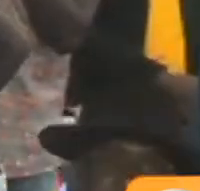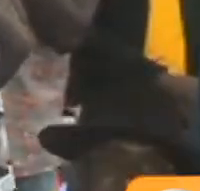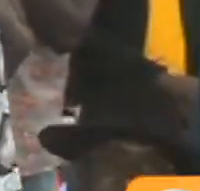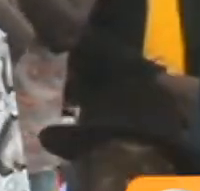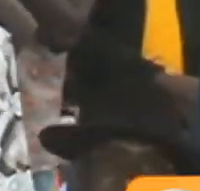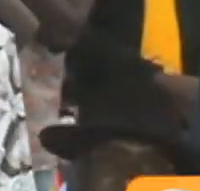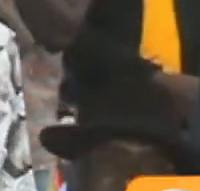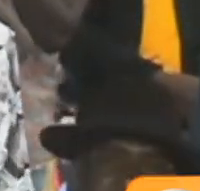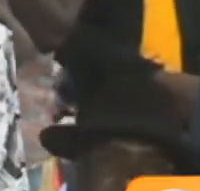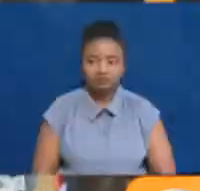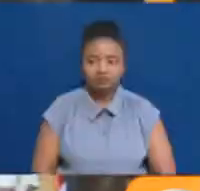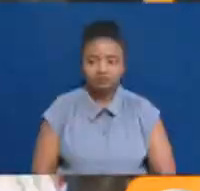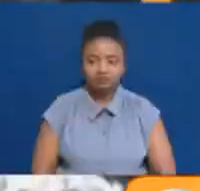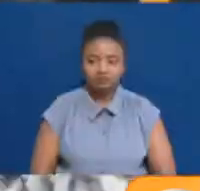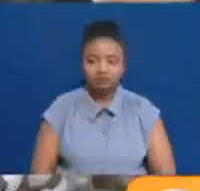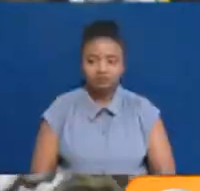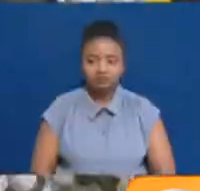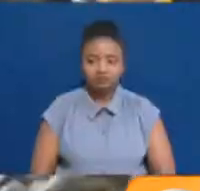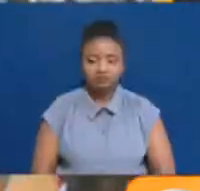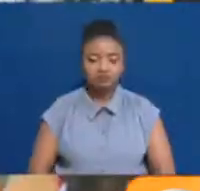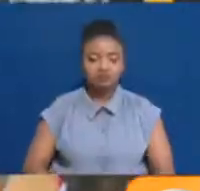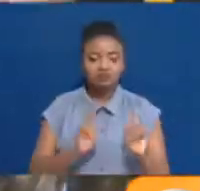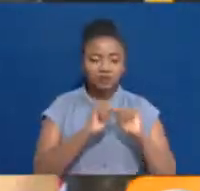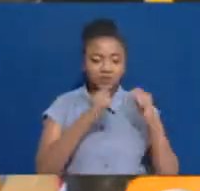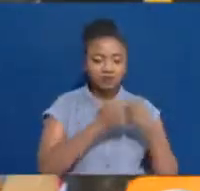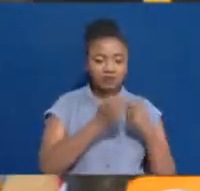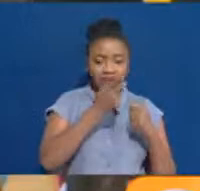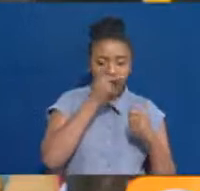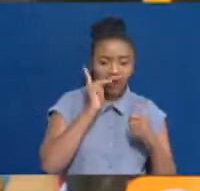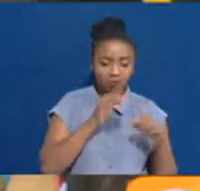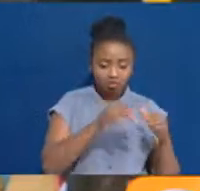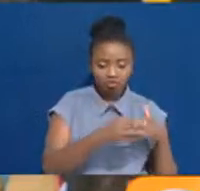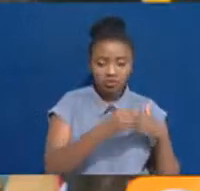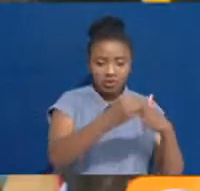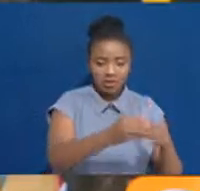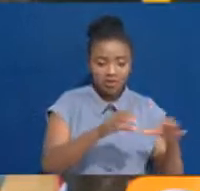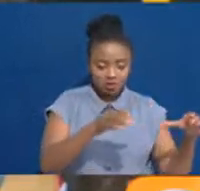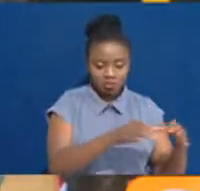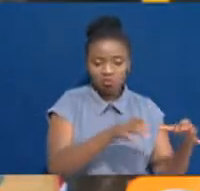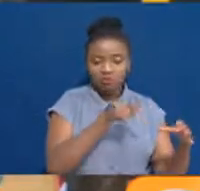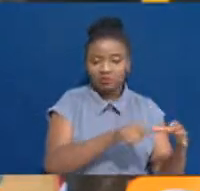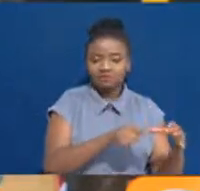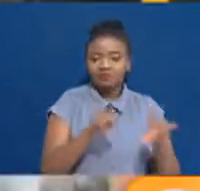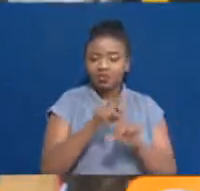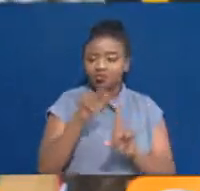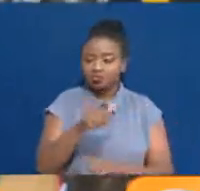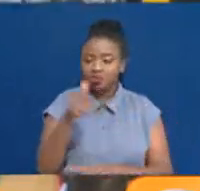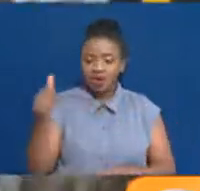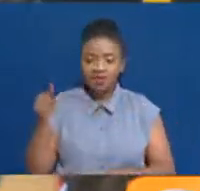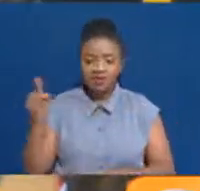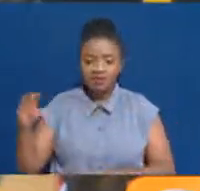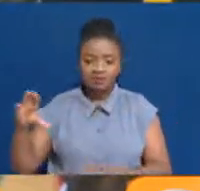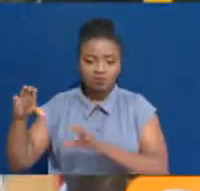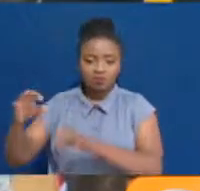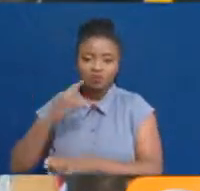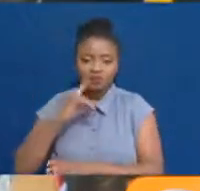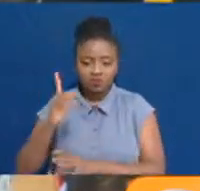nyingine, na tumesema tutaongea bila masharti. Wao vile vile tumesema usitoe masharti